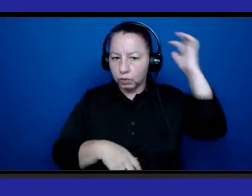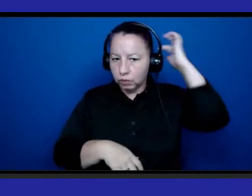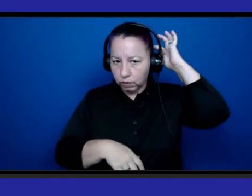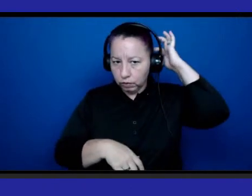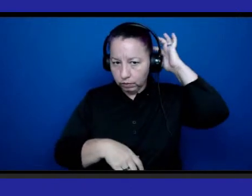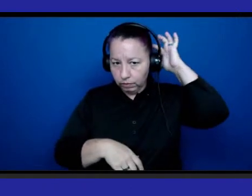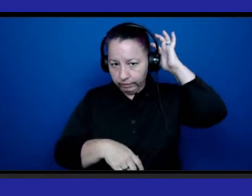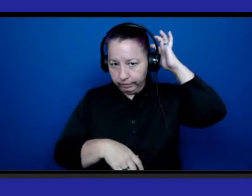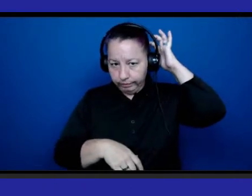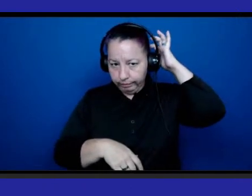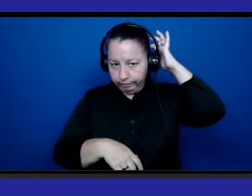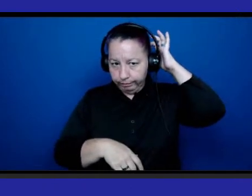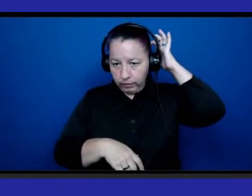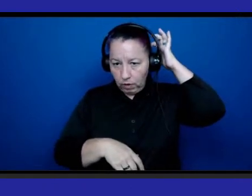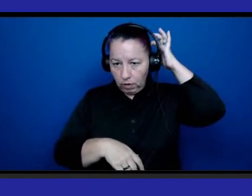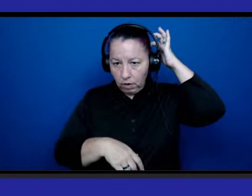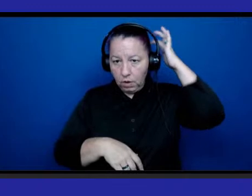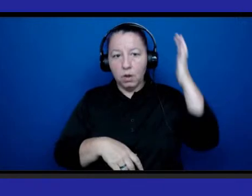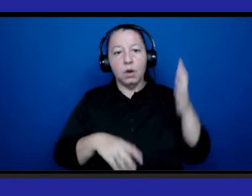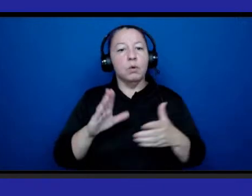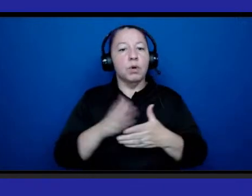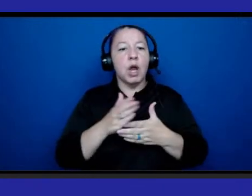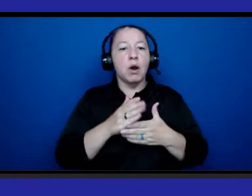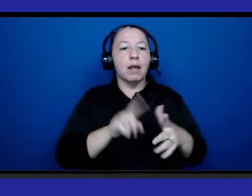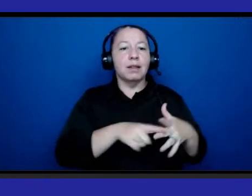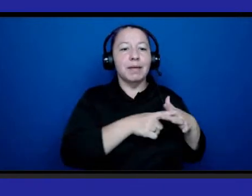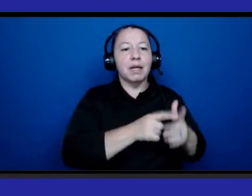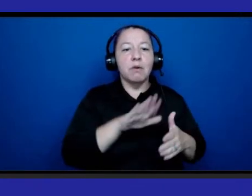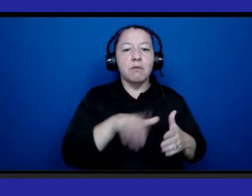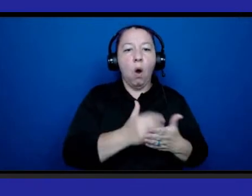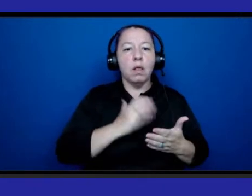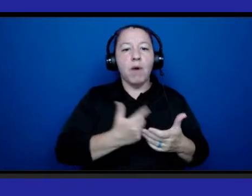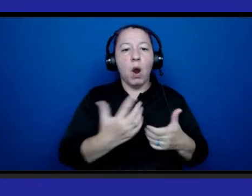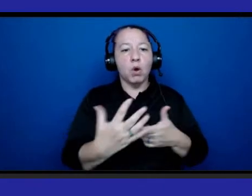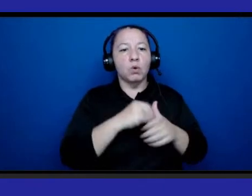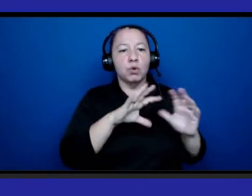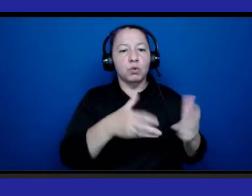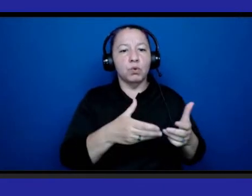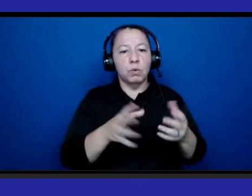are shared at the beginning of all of our inclusion group meetings. Next slide.